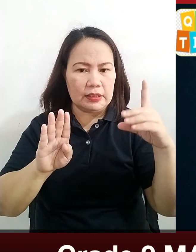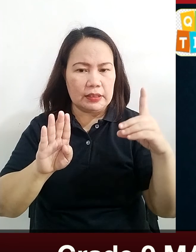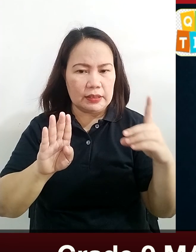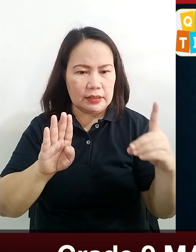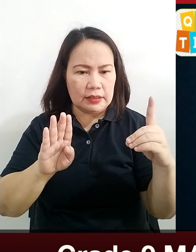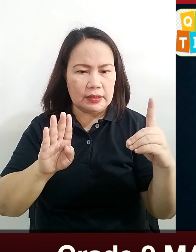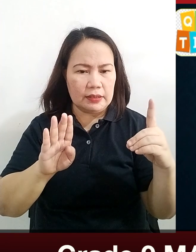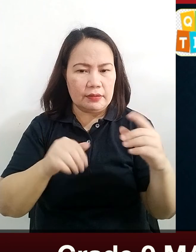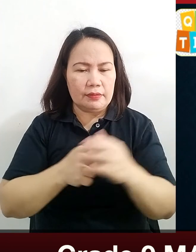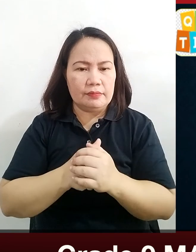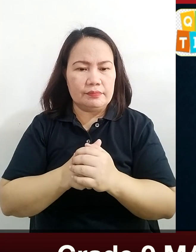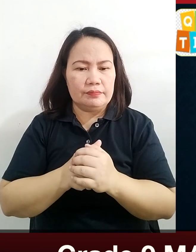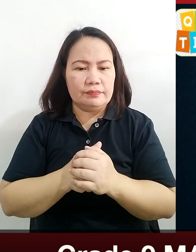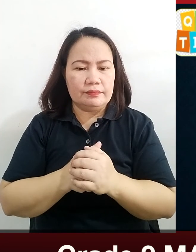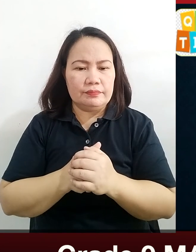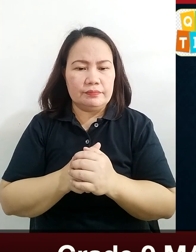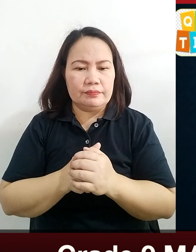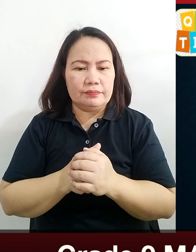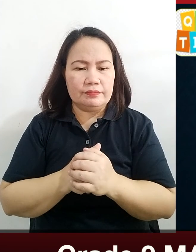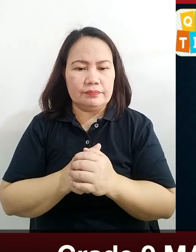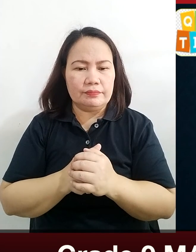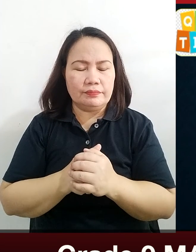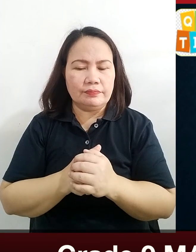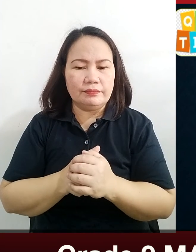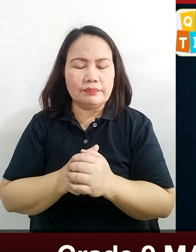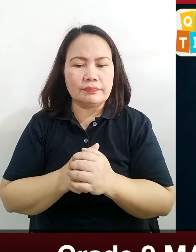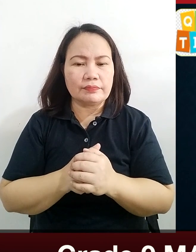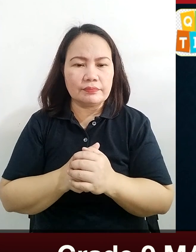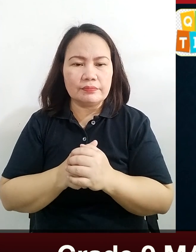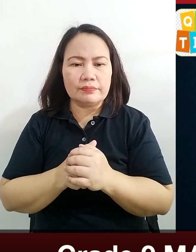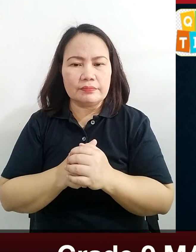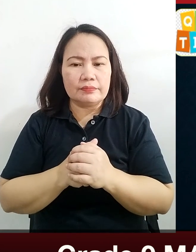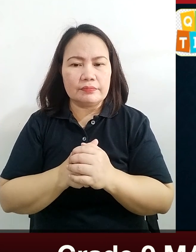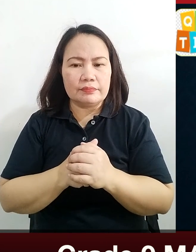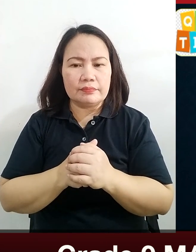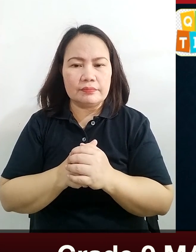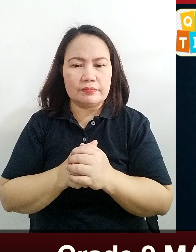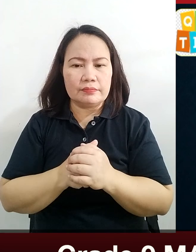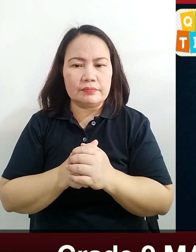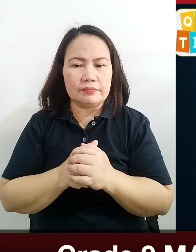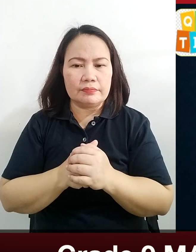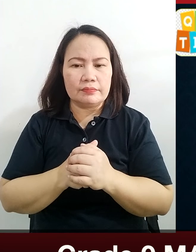y is equal to 5x. And letter D, 2 over y is equal to x.